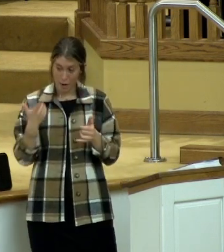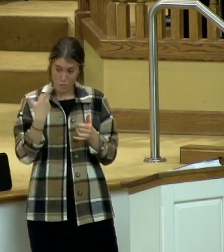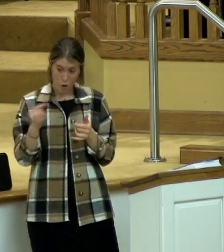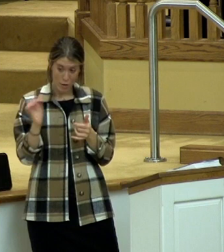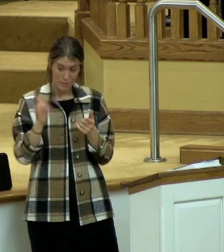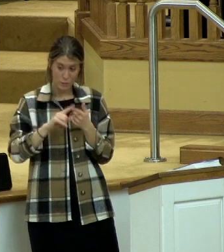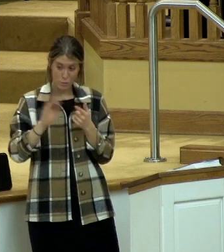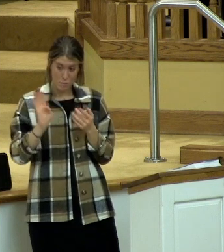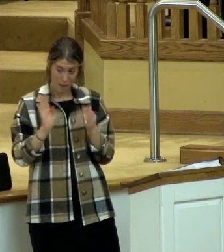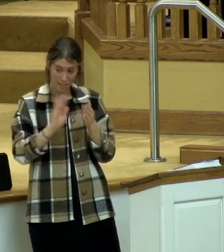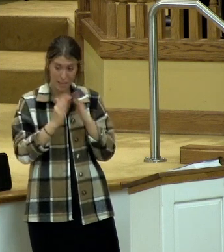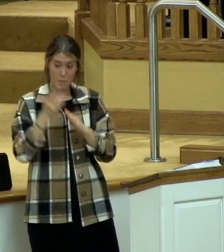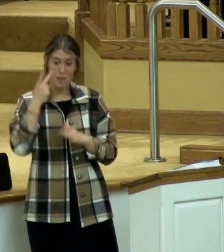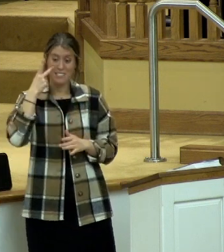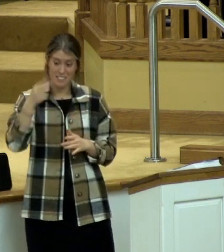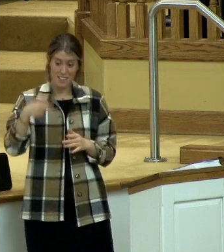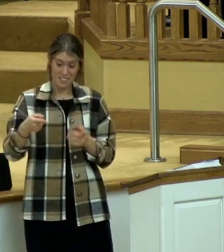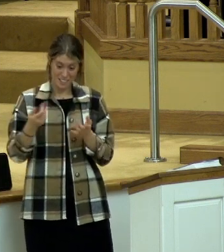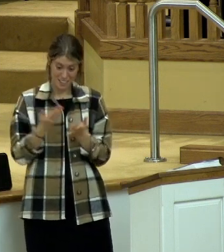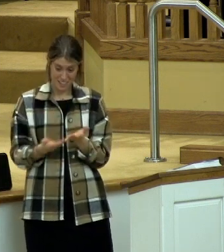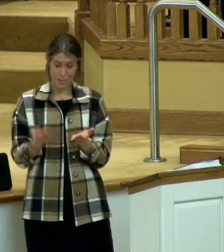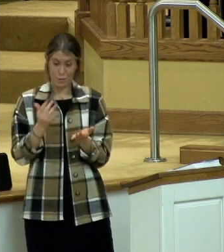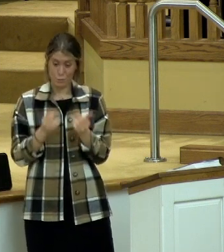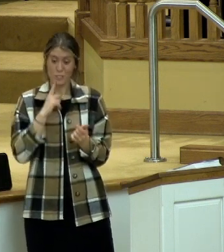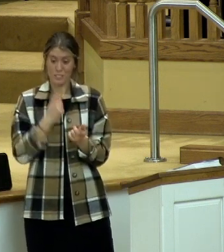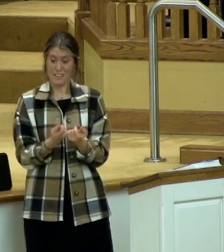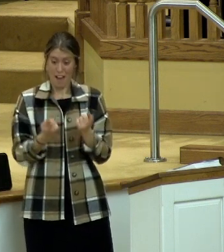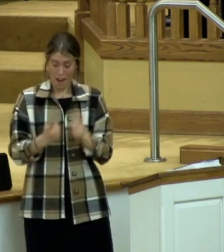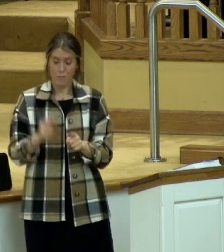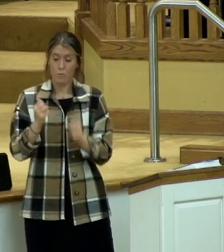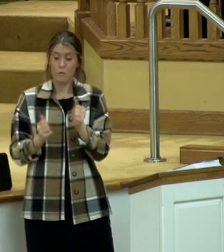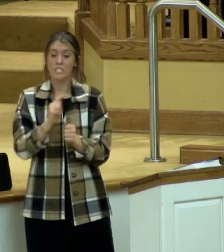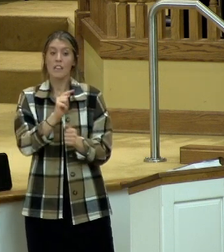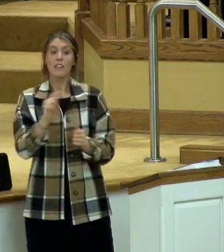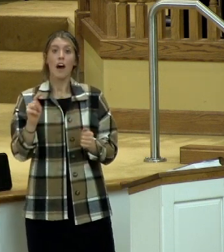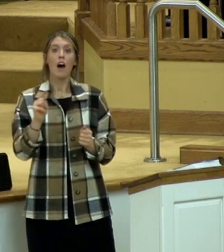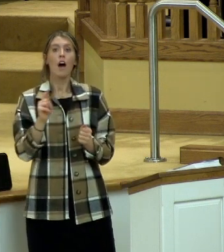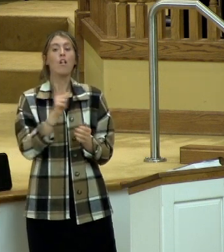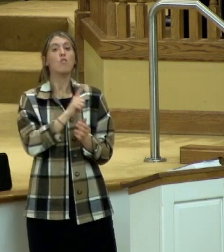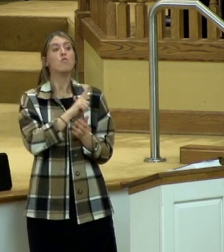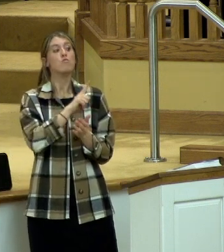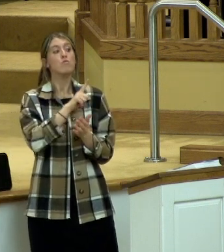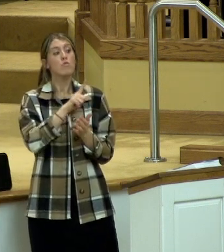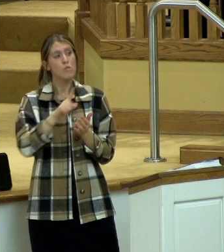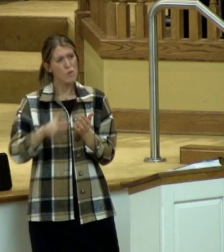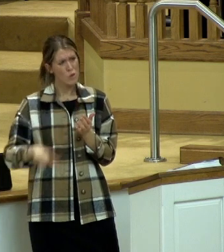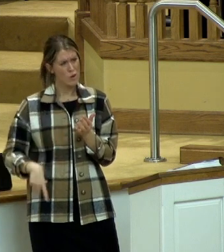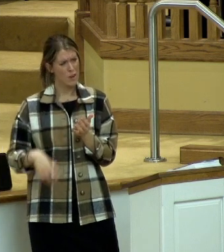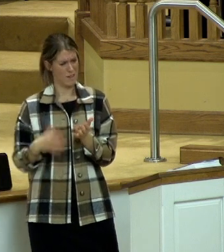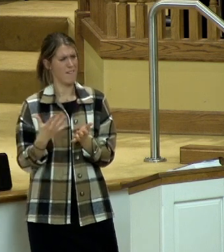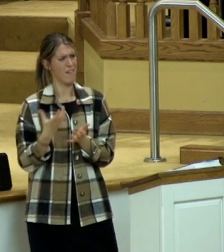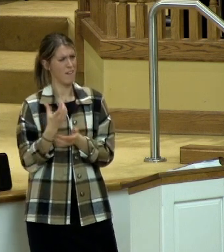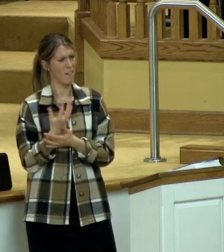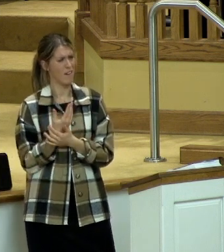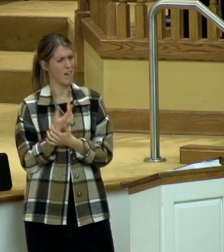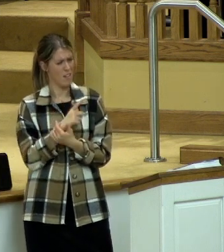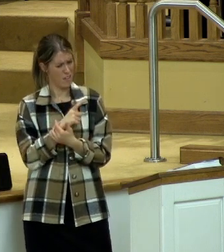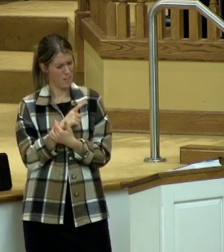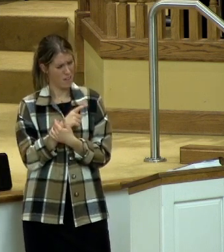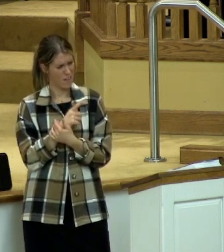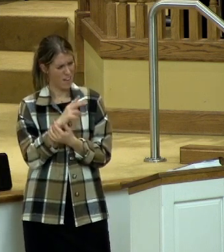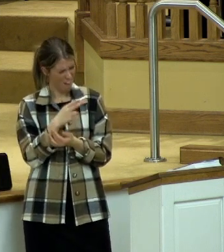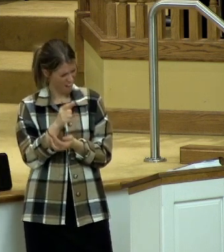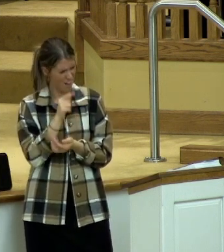even unto Bethlehem and see this thing which has come to pass, which the, huh?